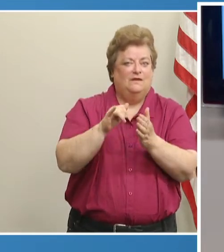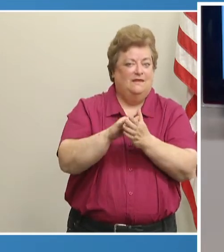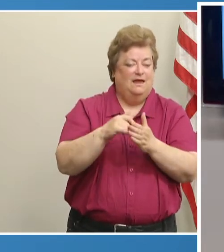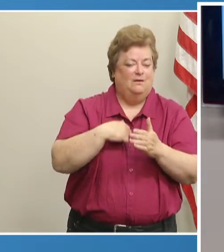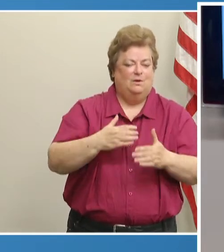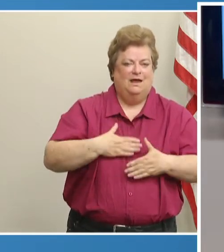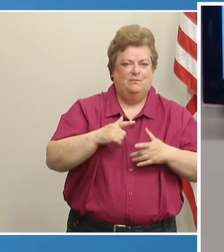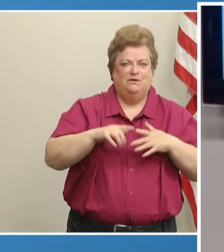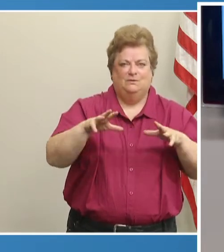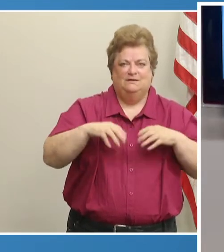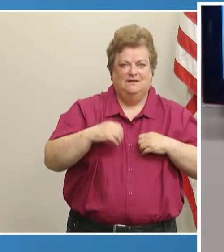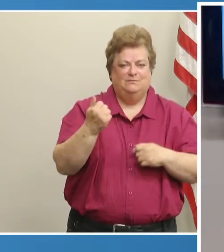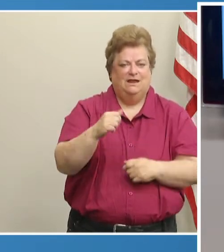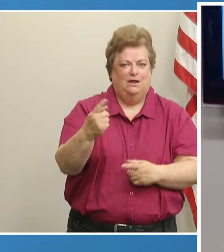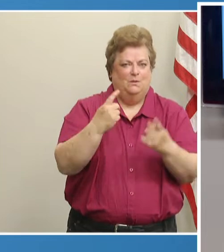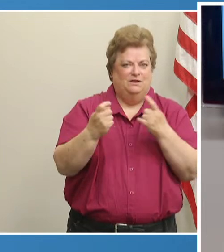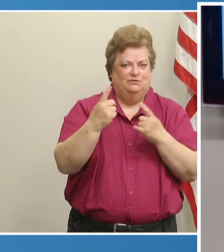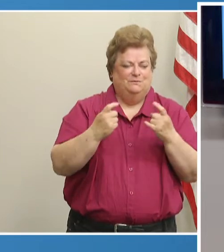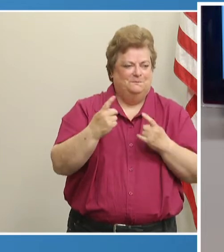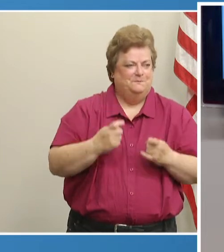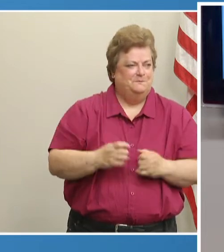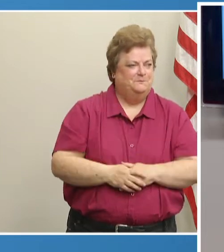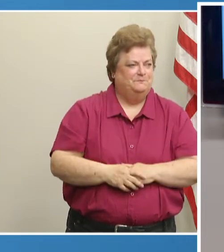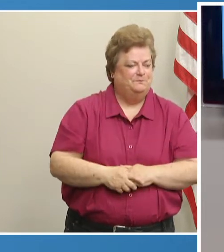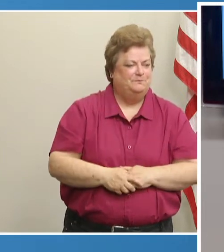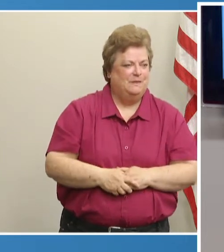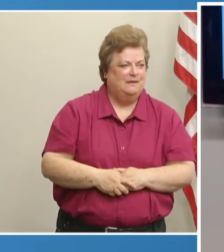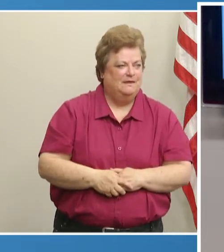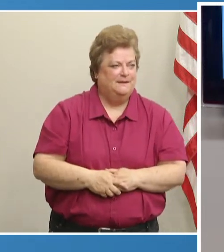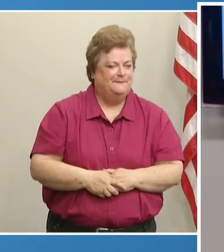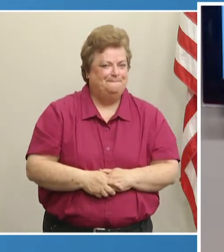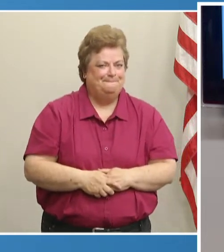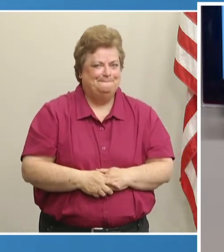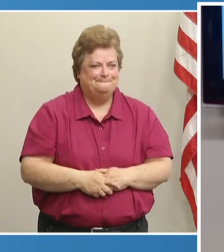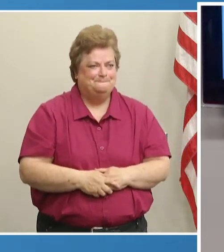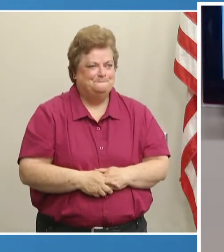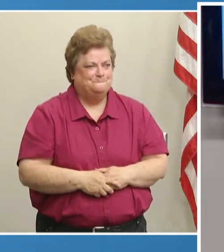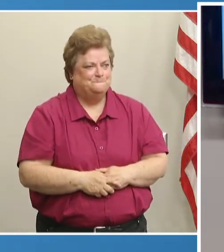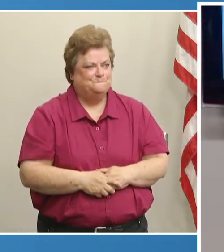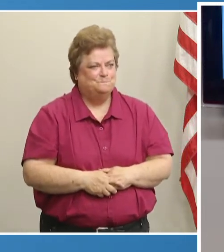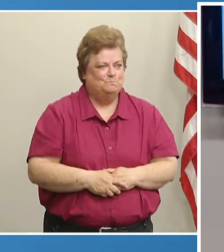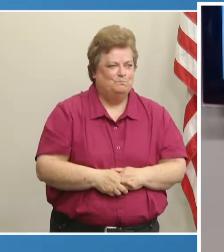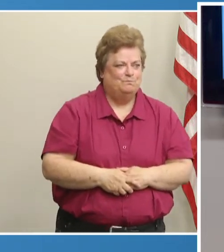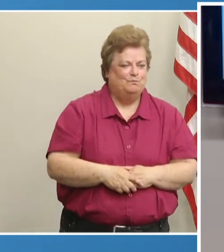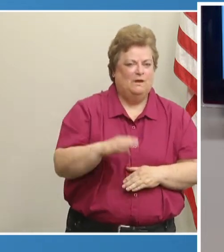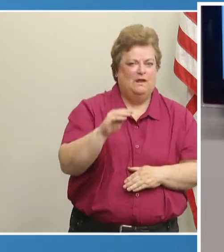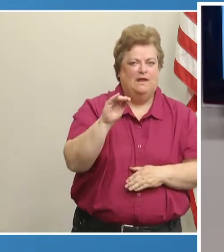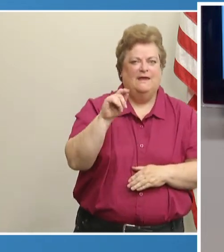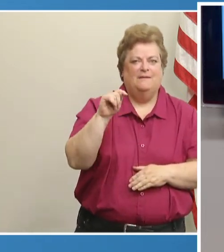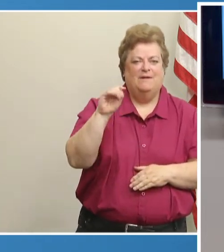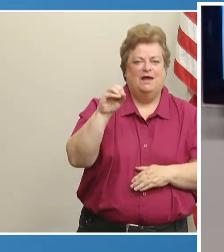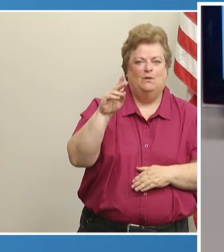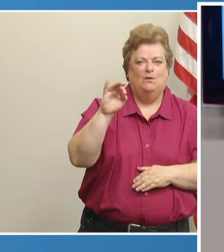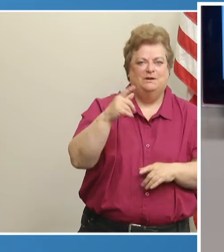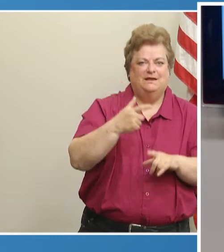that, we'd be happy to take any questions. Hi, Pat. This is Matt Olberding with the